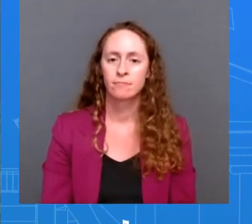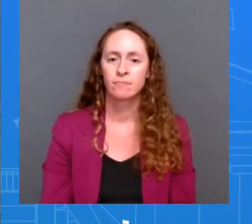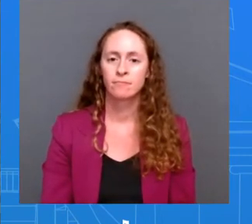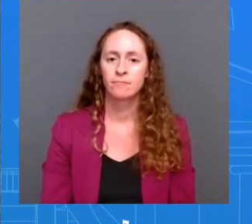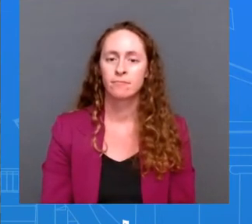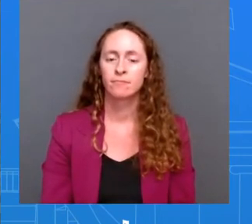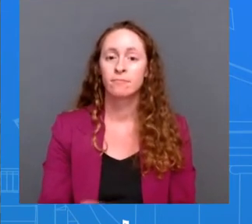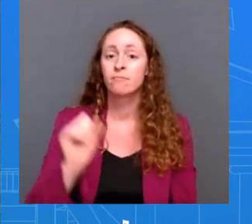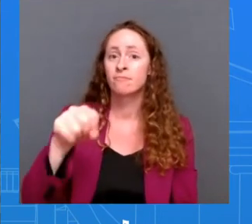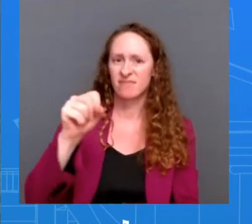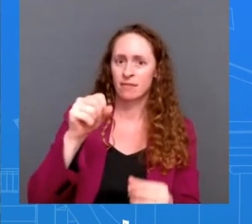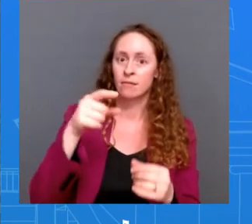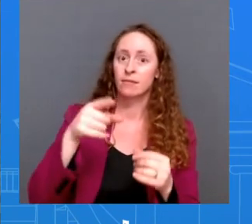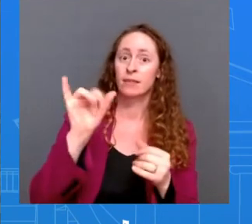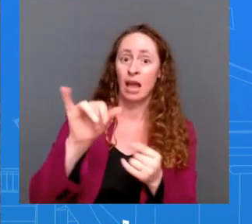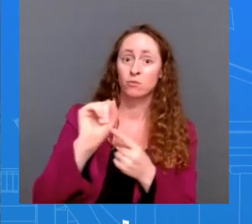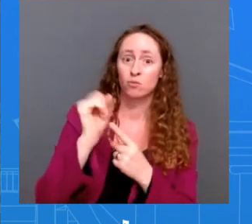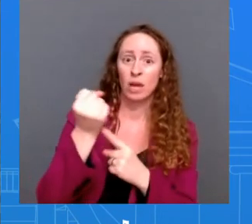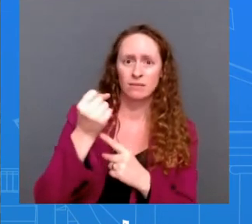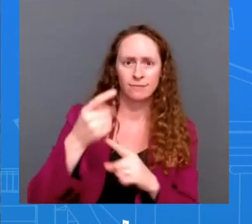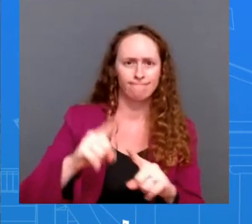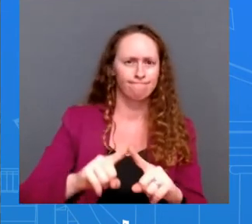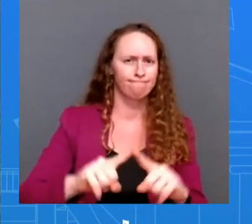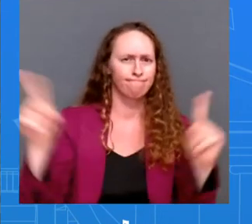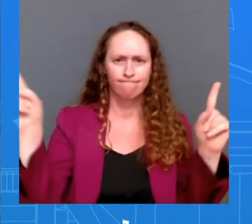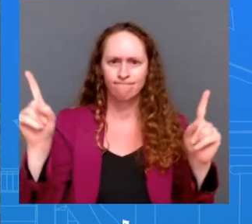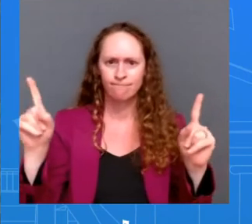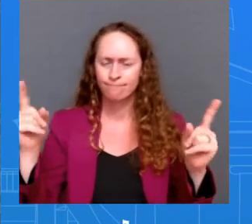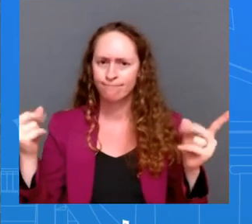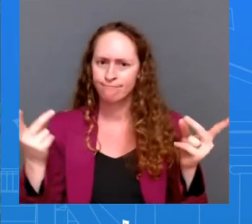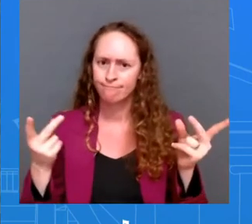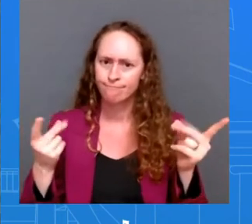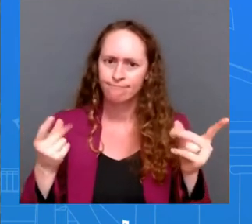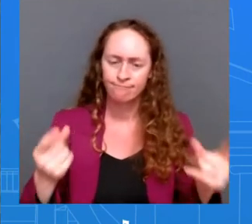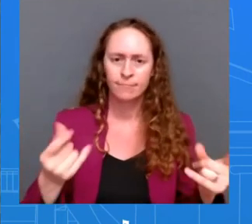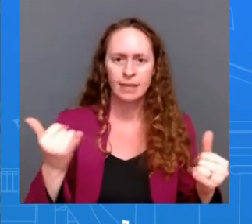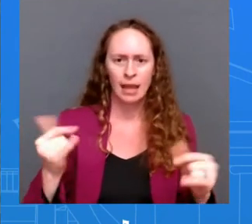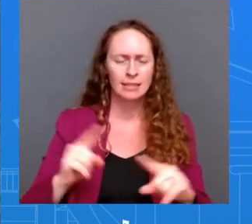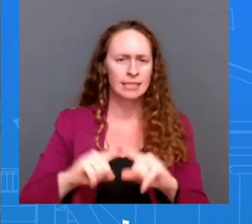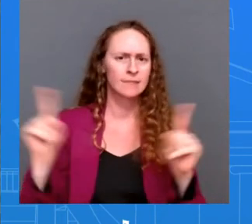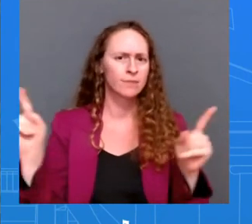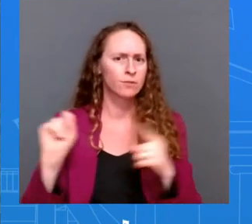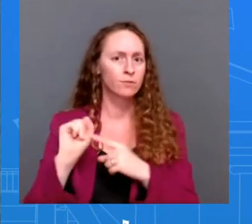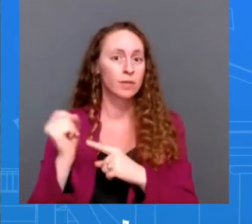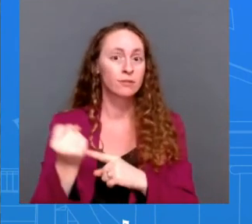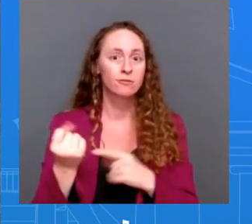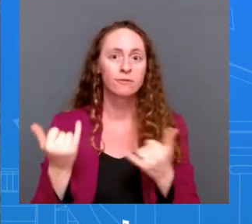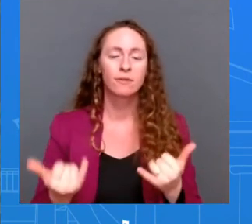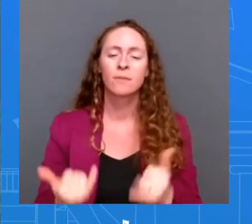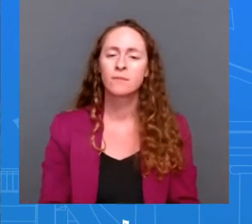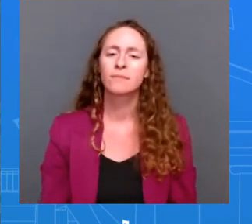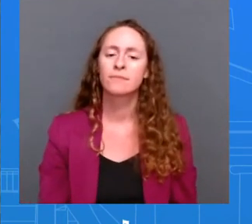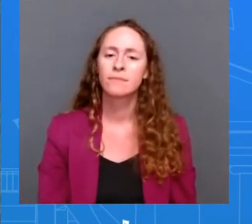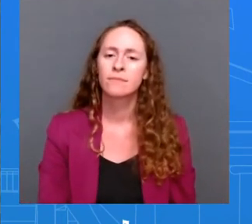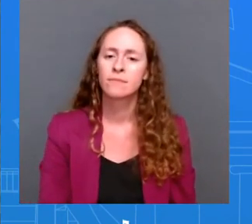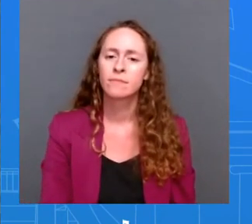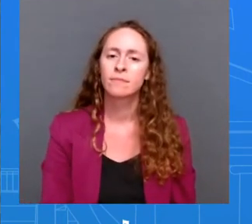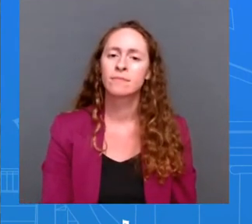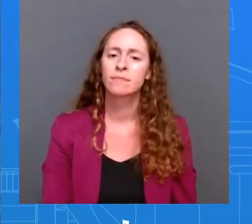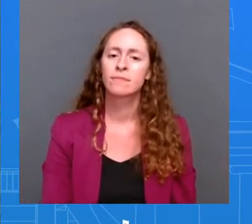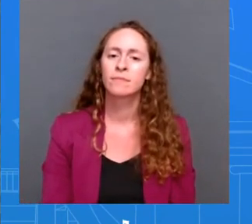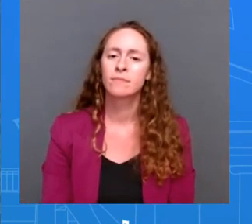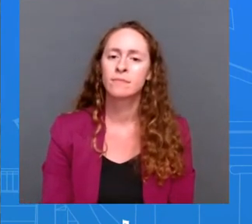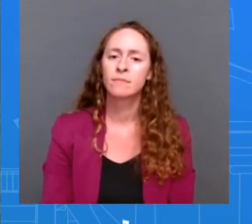different, it's a different dynamic than it was the last couple times because monkeypox has been here in this country before. And so